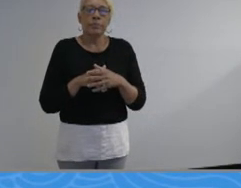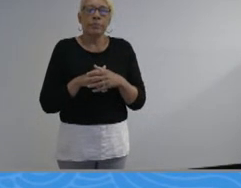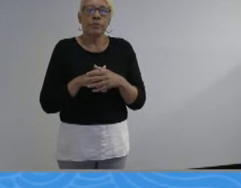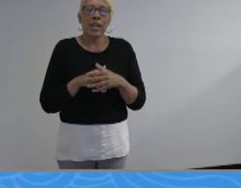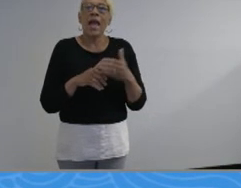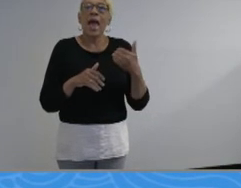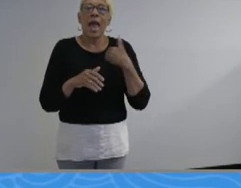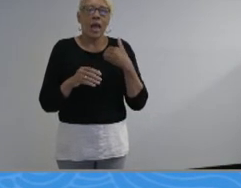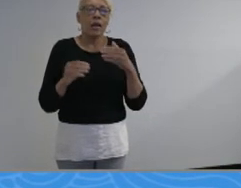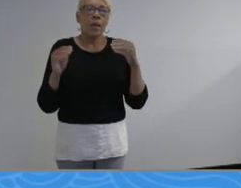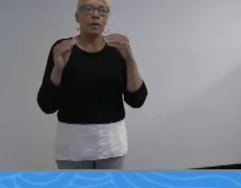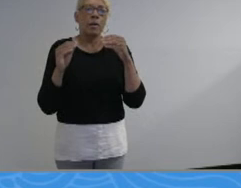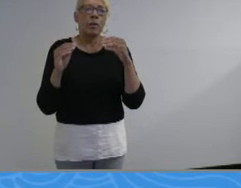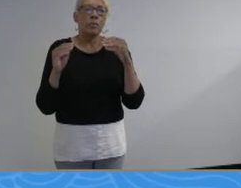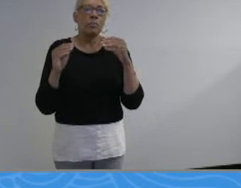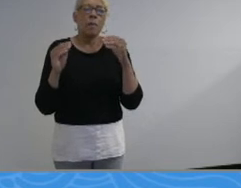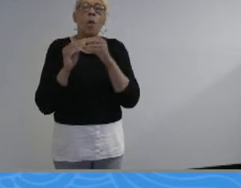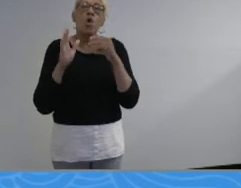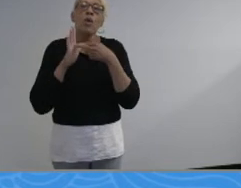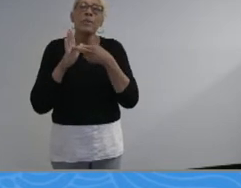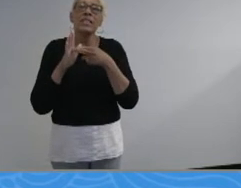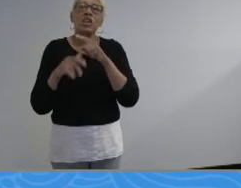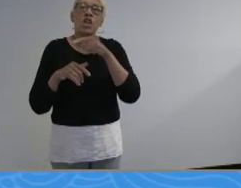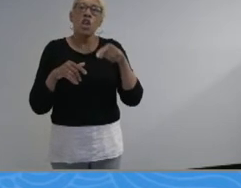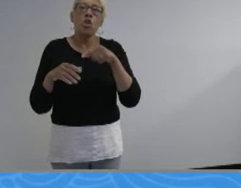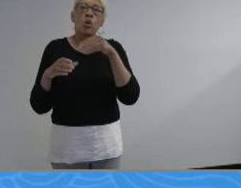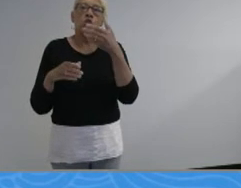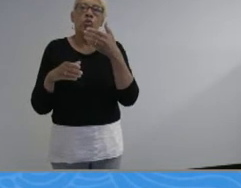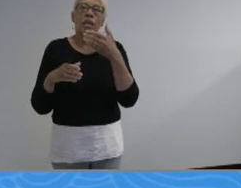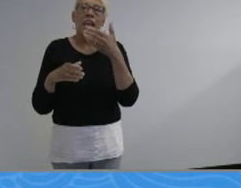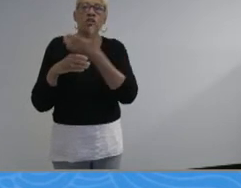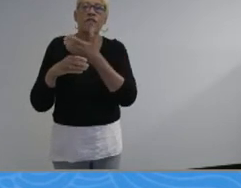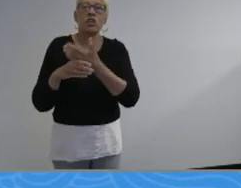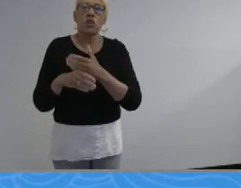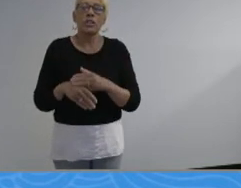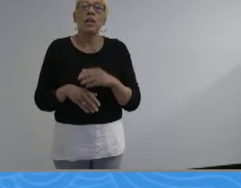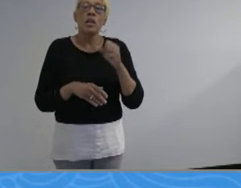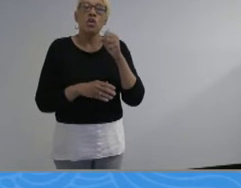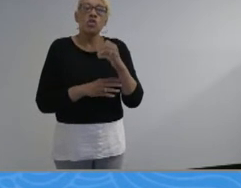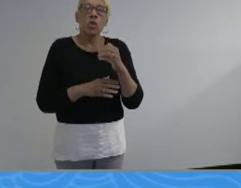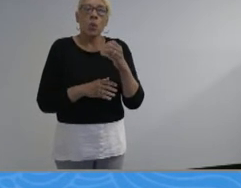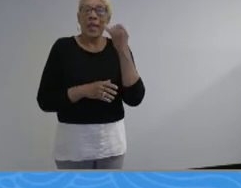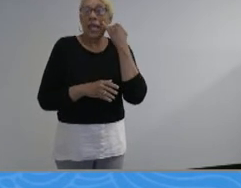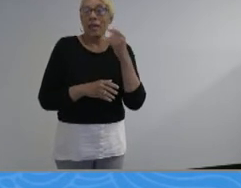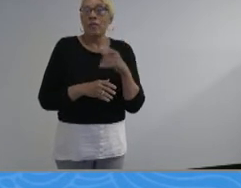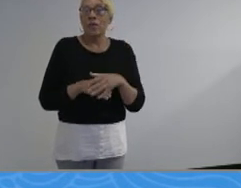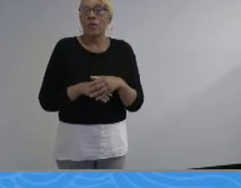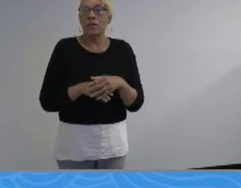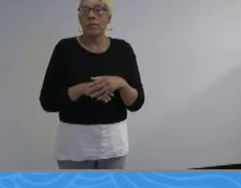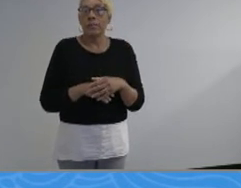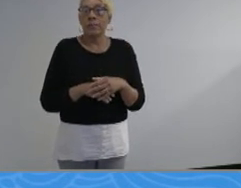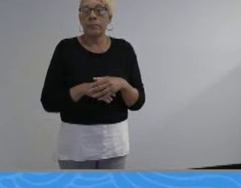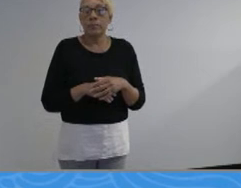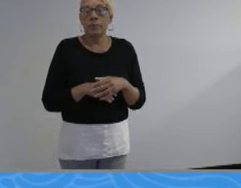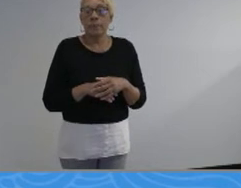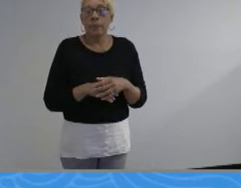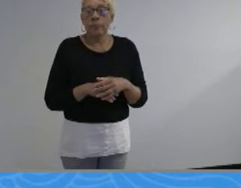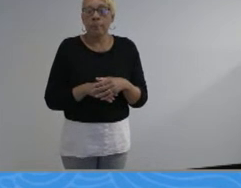had a greater representation in those interventions. So if they are being our more